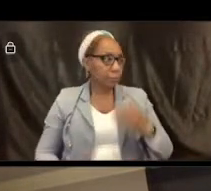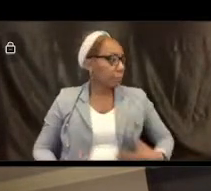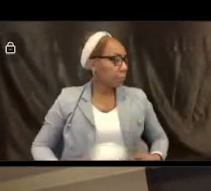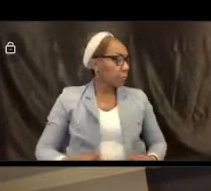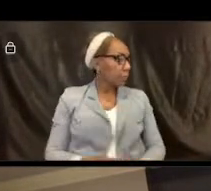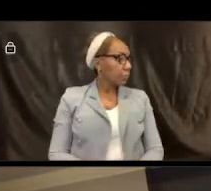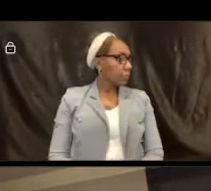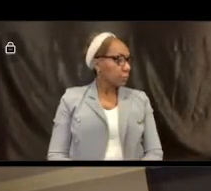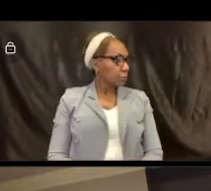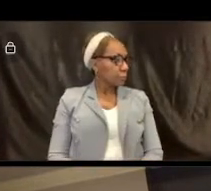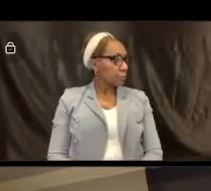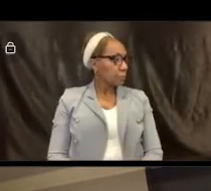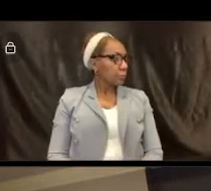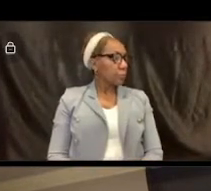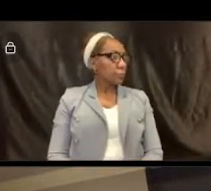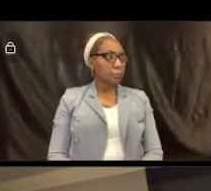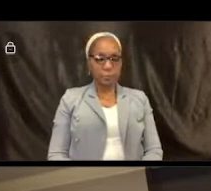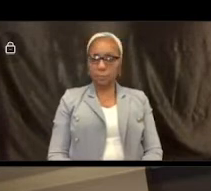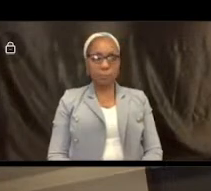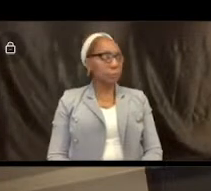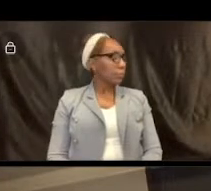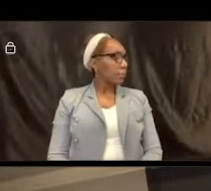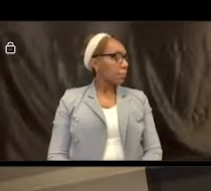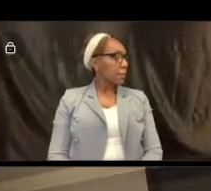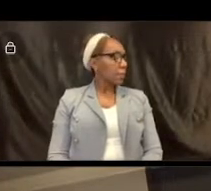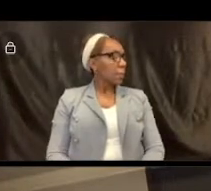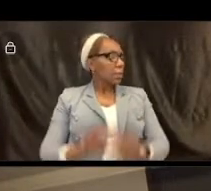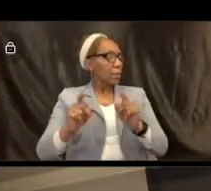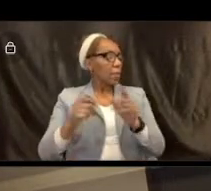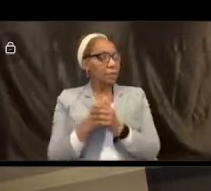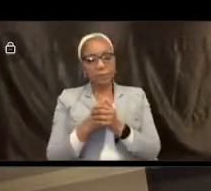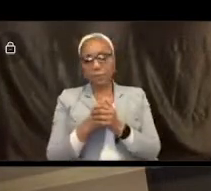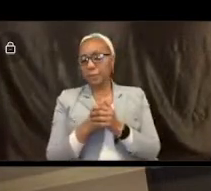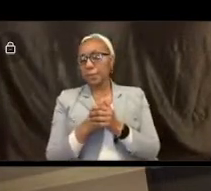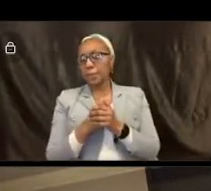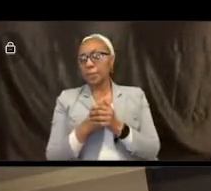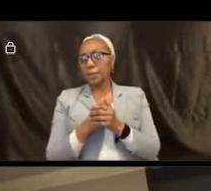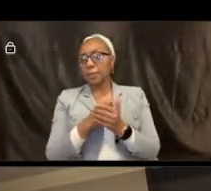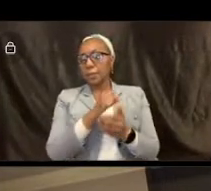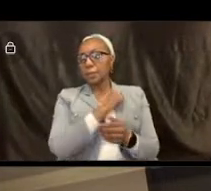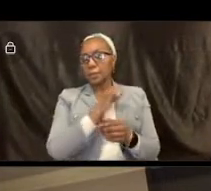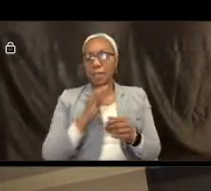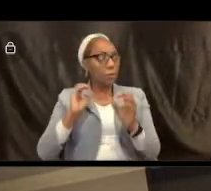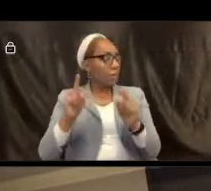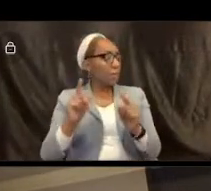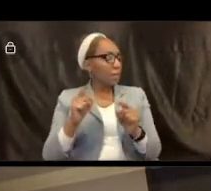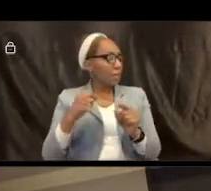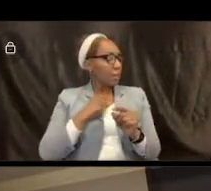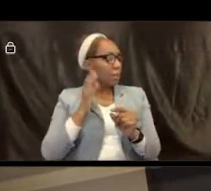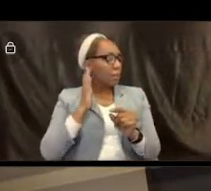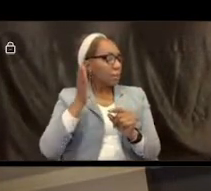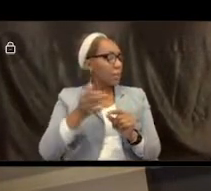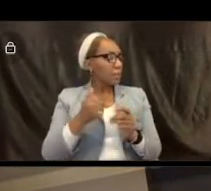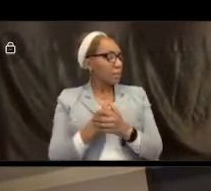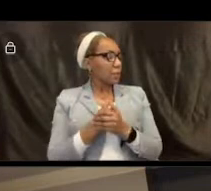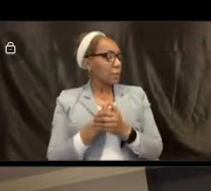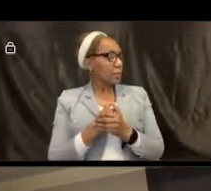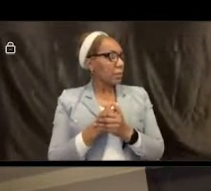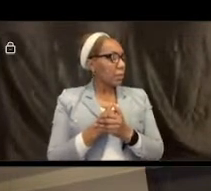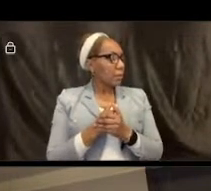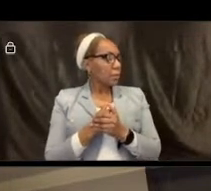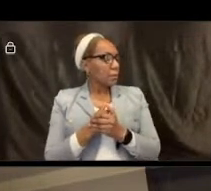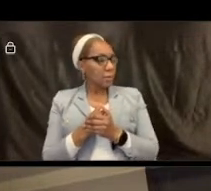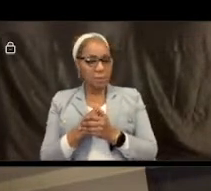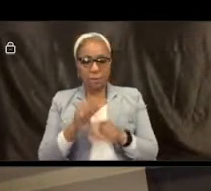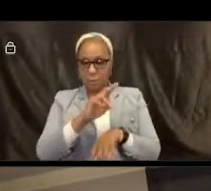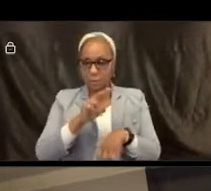Mr. Chair and Commission, my name is Walter Malone, Planning Staff. I'll be doing the Land Use Plan Amendment, and per